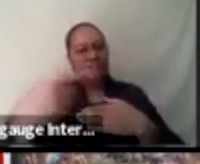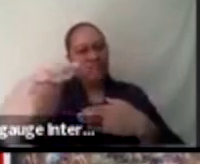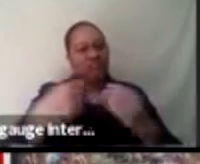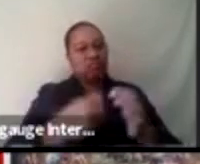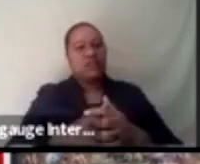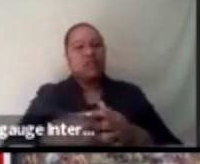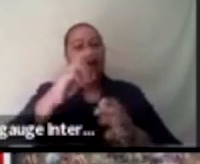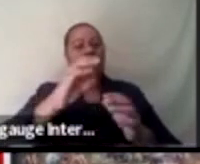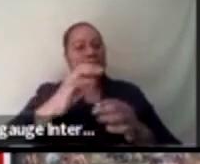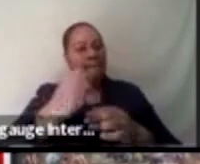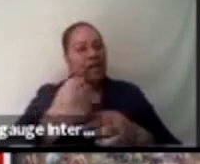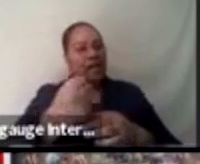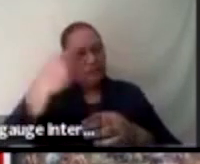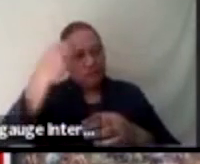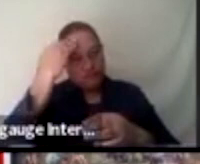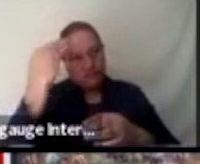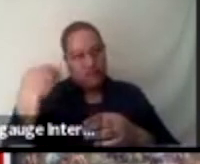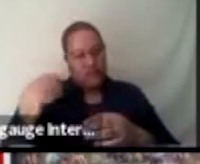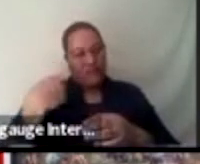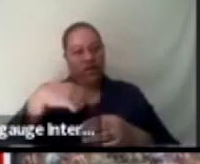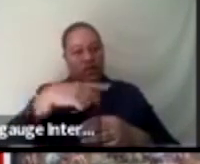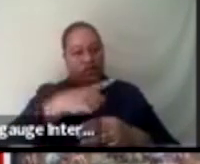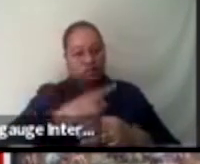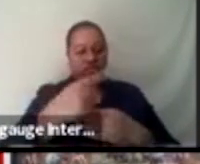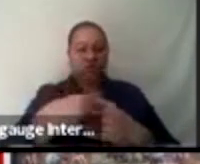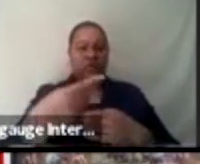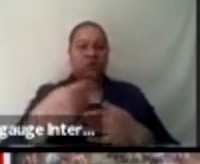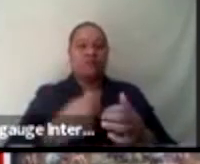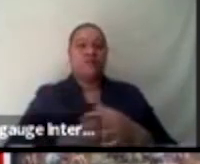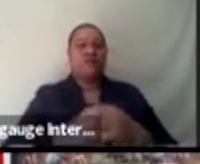remain firmly on our horizon.